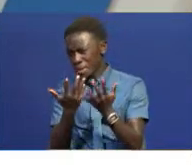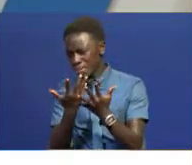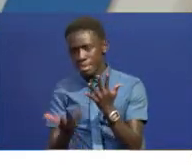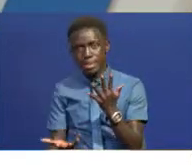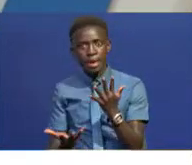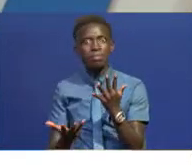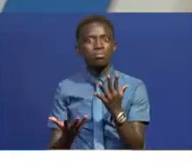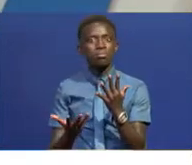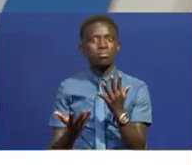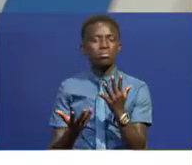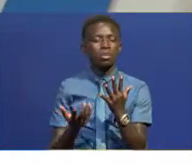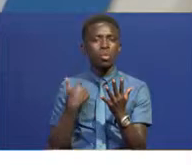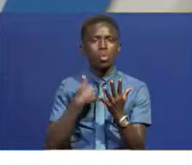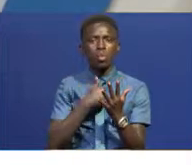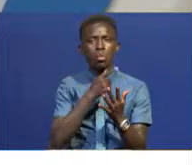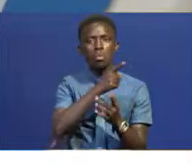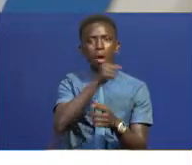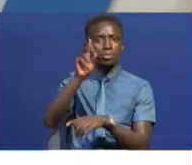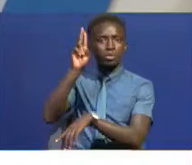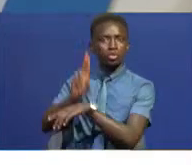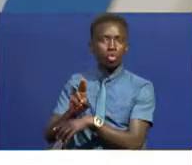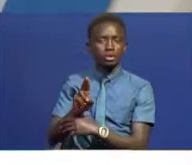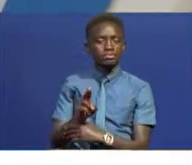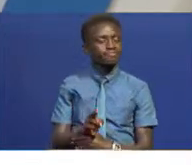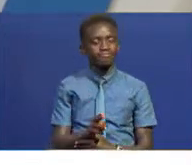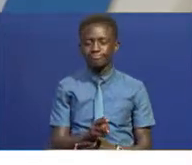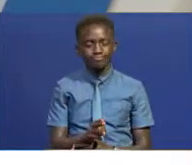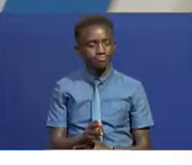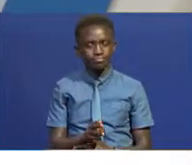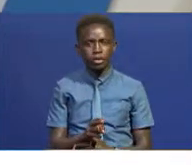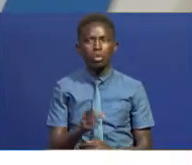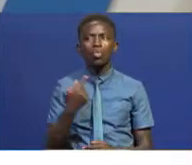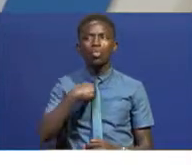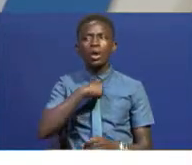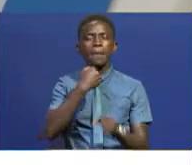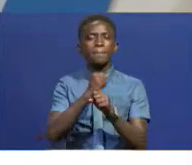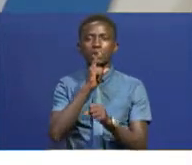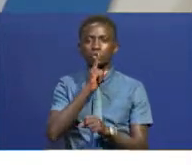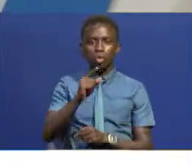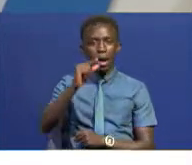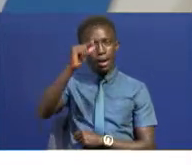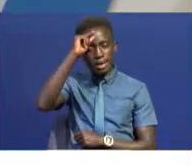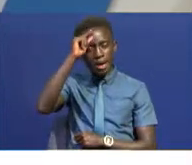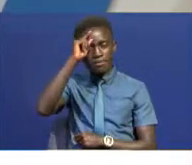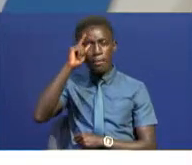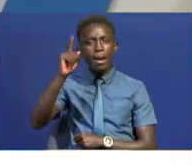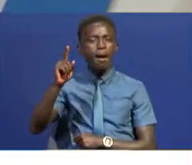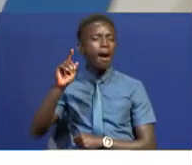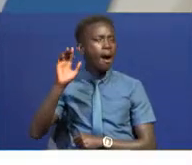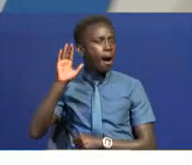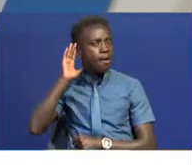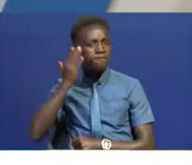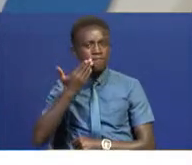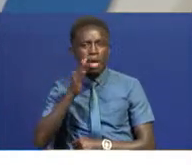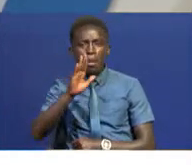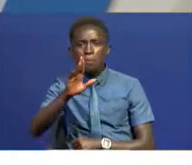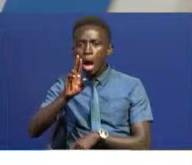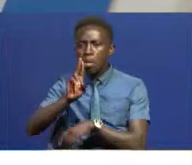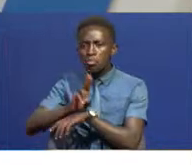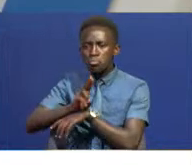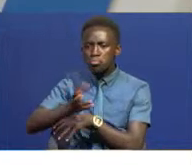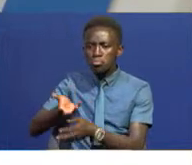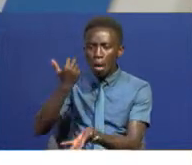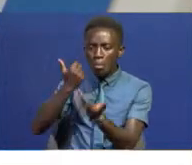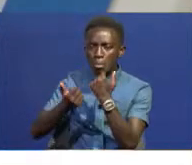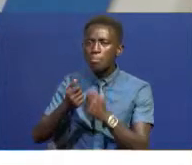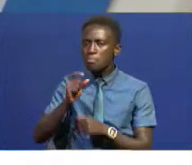just exploitation, but we want to ensure that the government has had in the exploitation. More so, we have